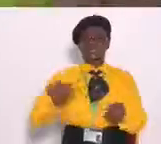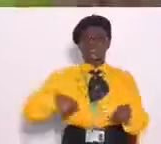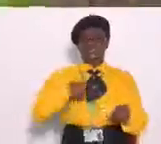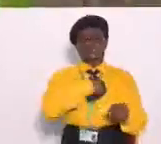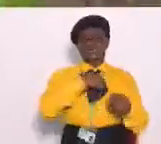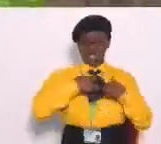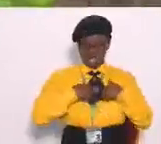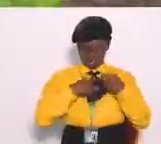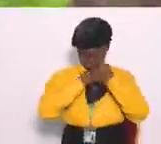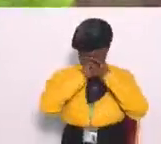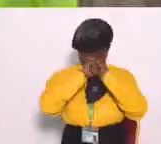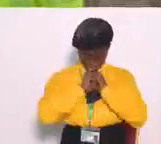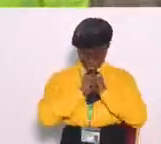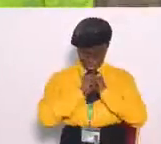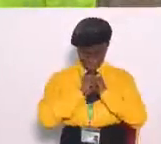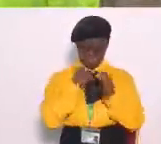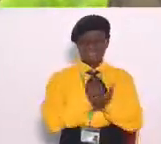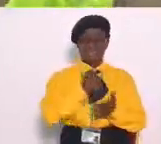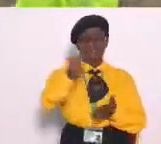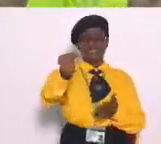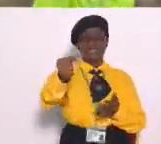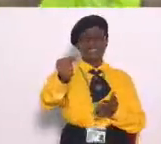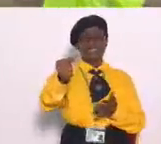We have worshipped